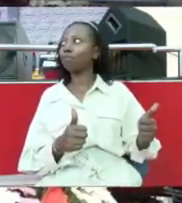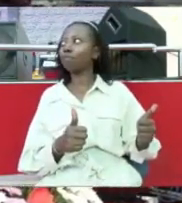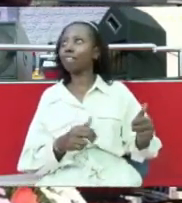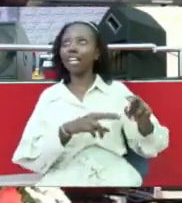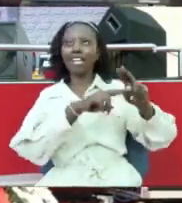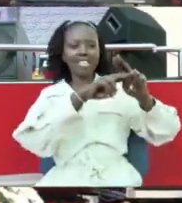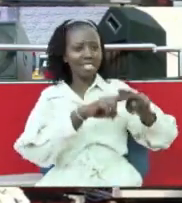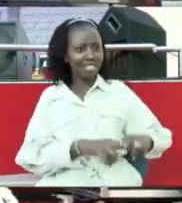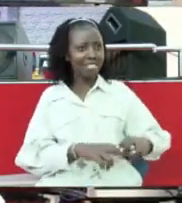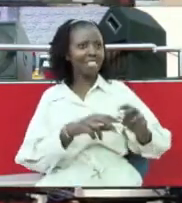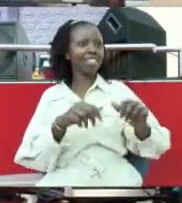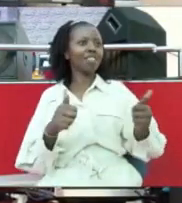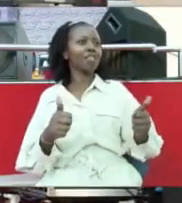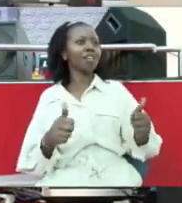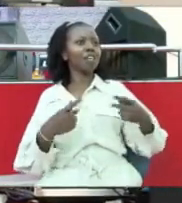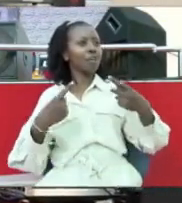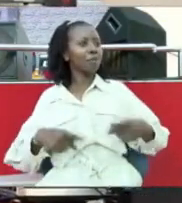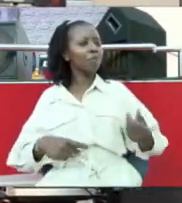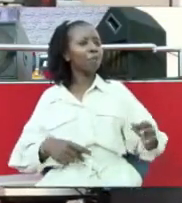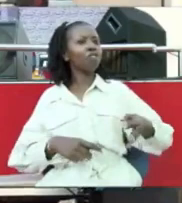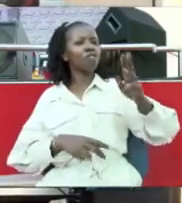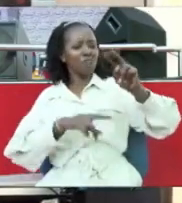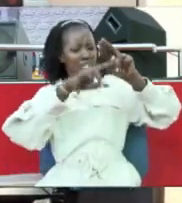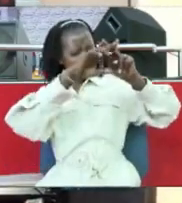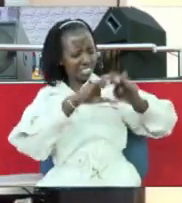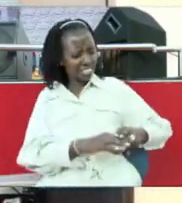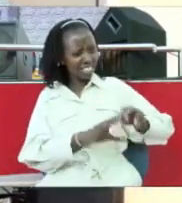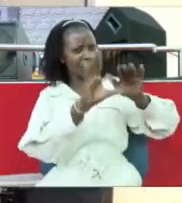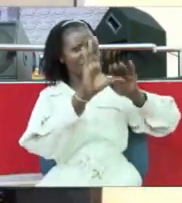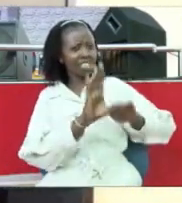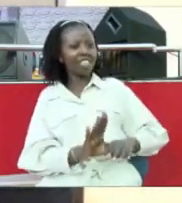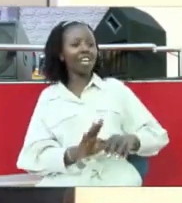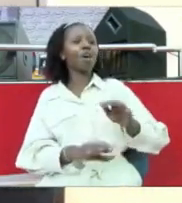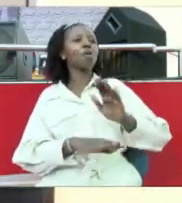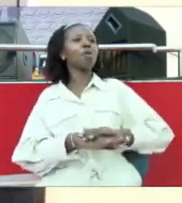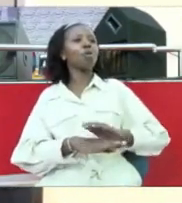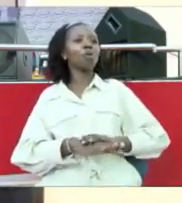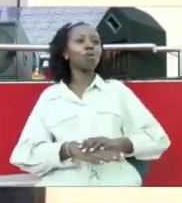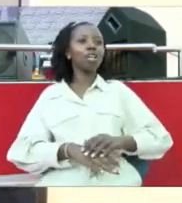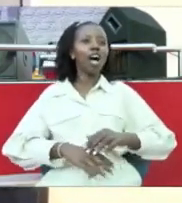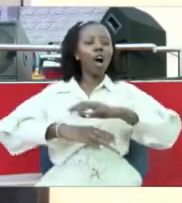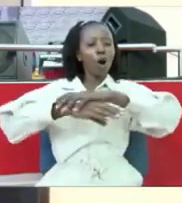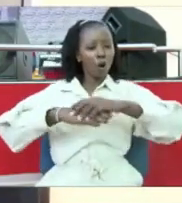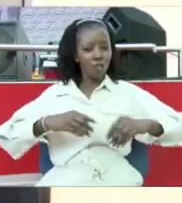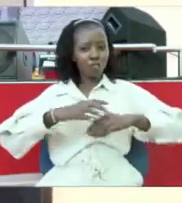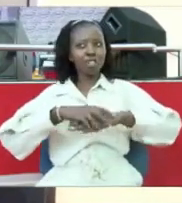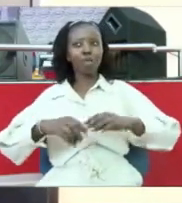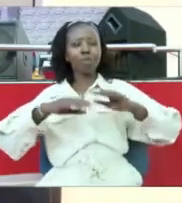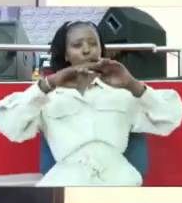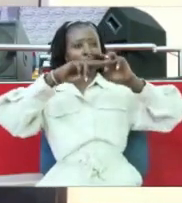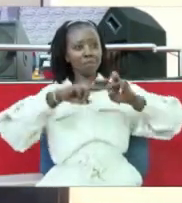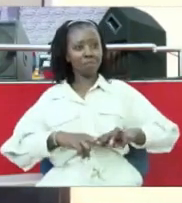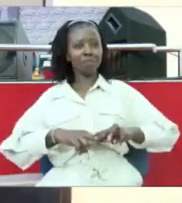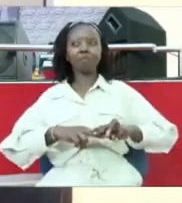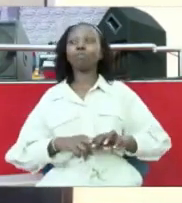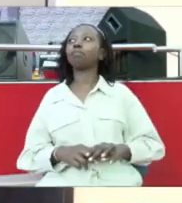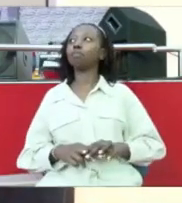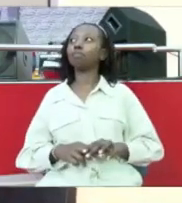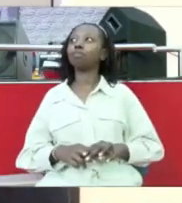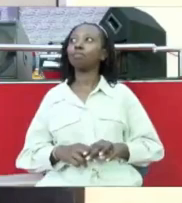vizuri. Watu wa Mungu, kalia kiti vizuri. Sit well on that seat. Sit nicely. Kaa vizuri.